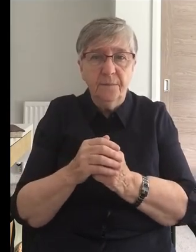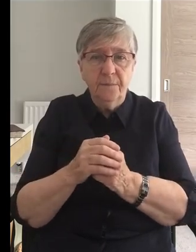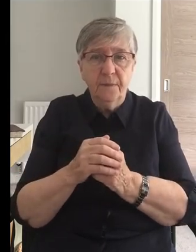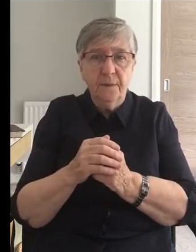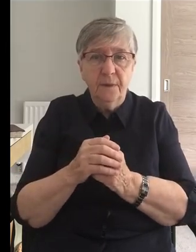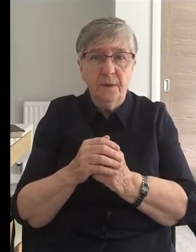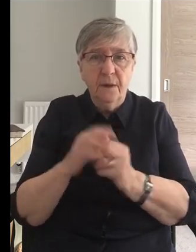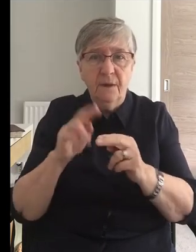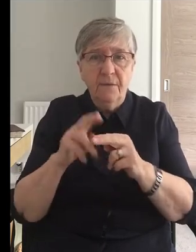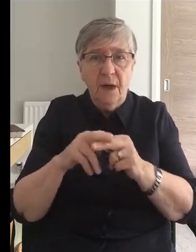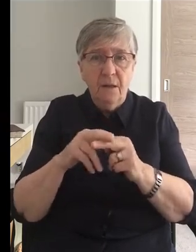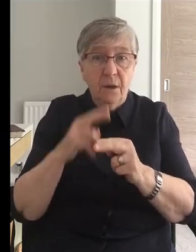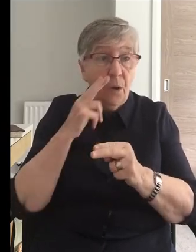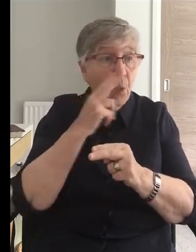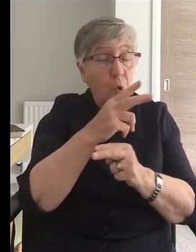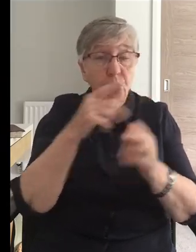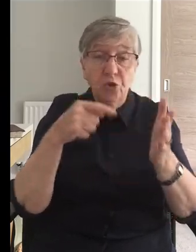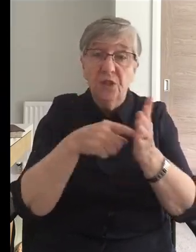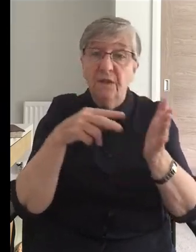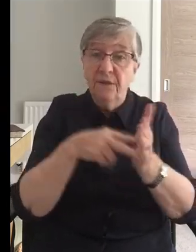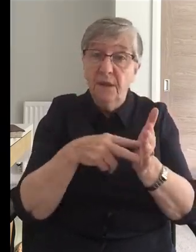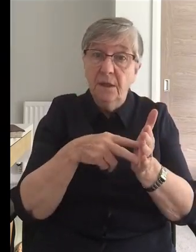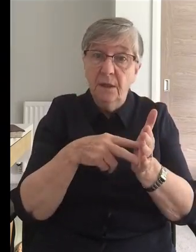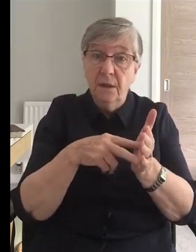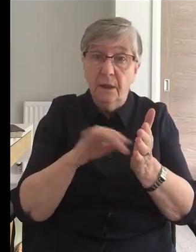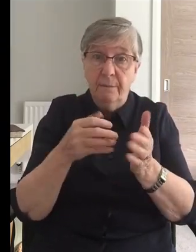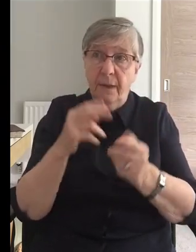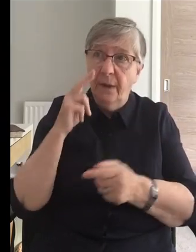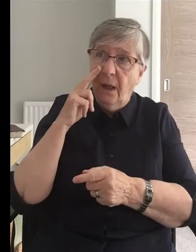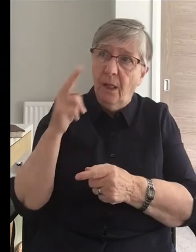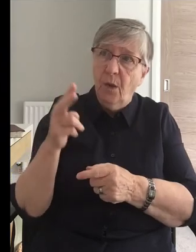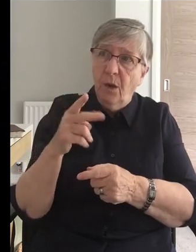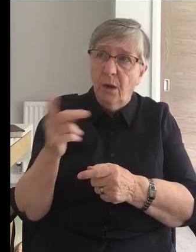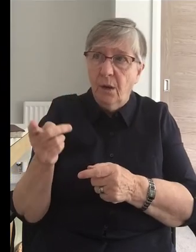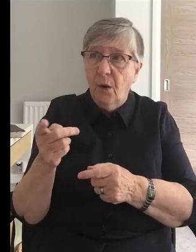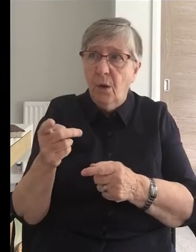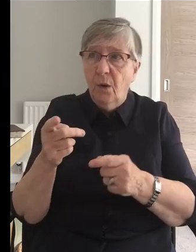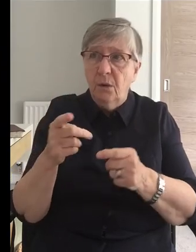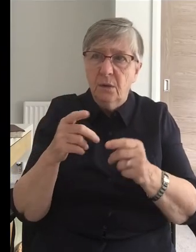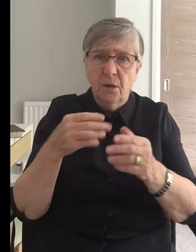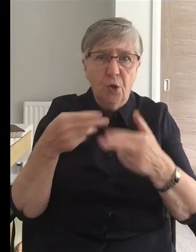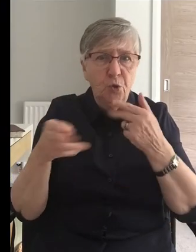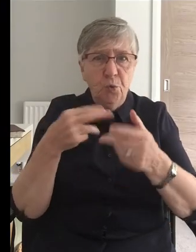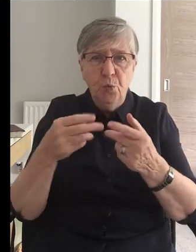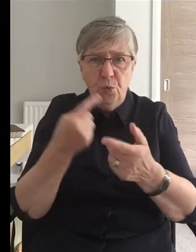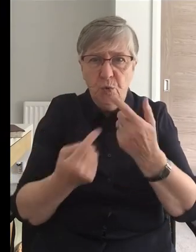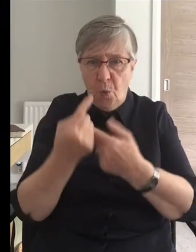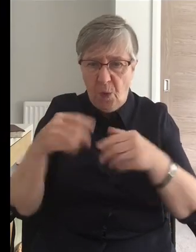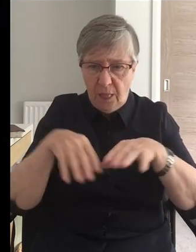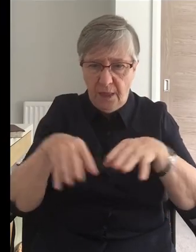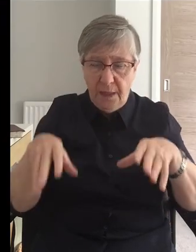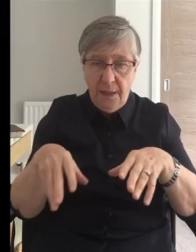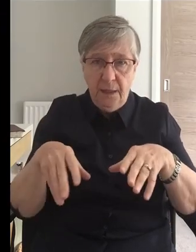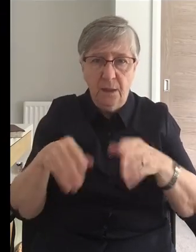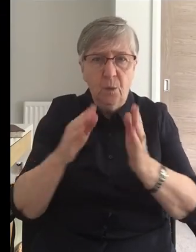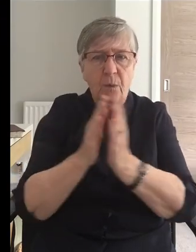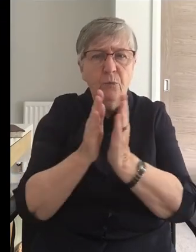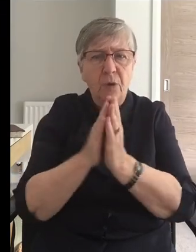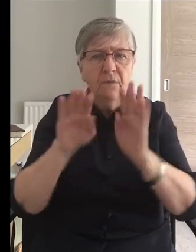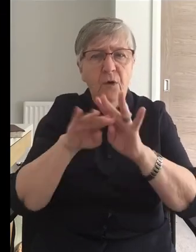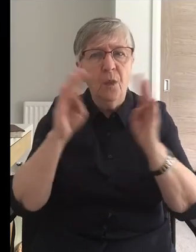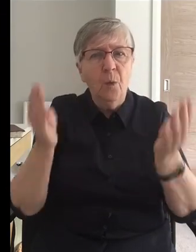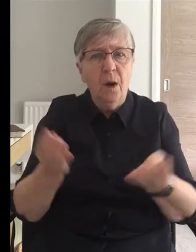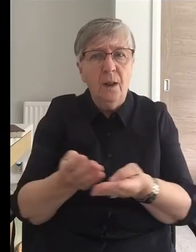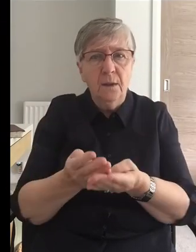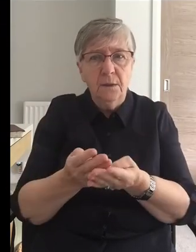Father, we watch our television and though we may despair of how parochial our news is, we pray for our world.